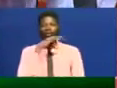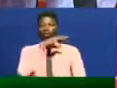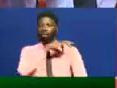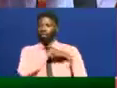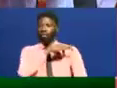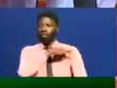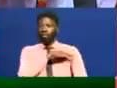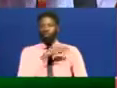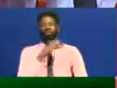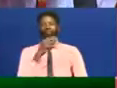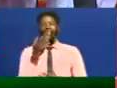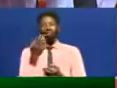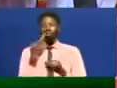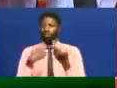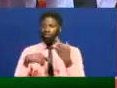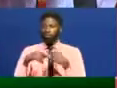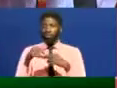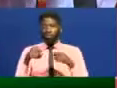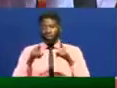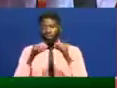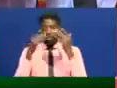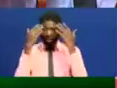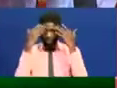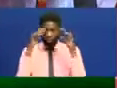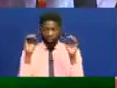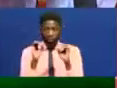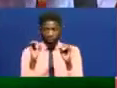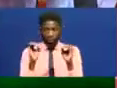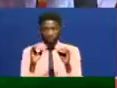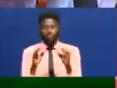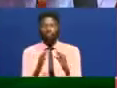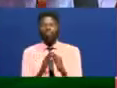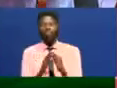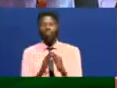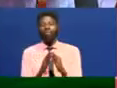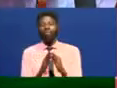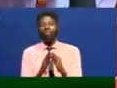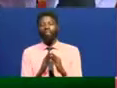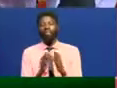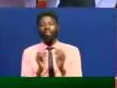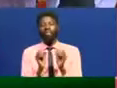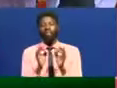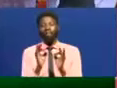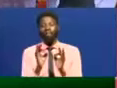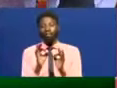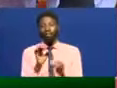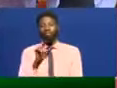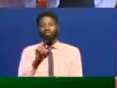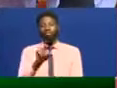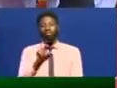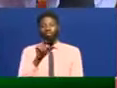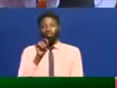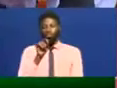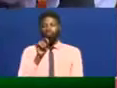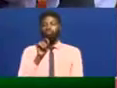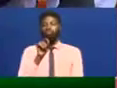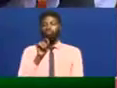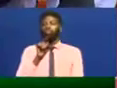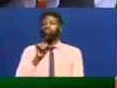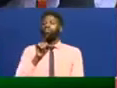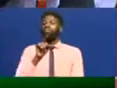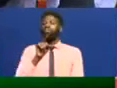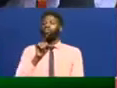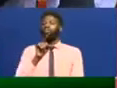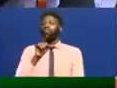You may not know this. if you are selected to run for Kenya at the Olympics next